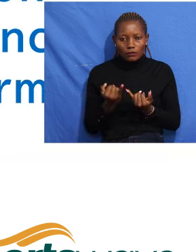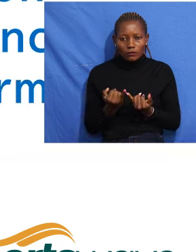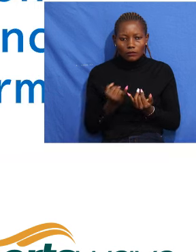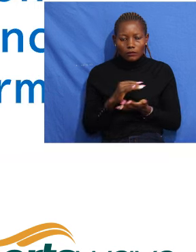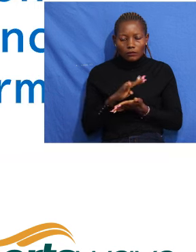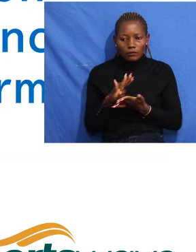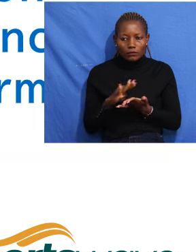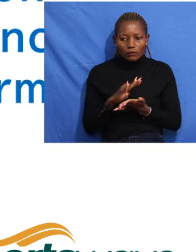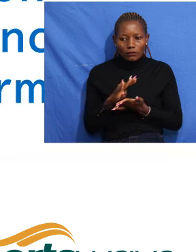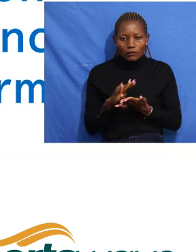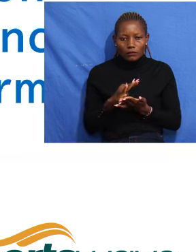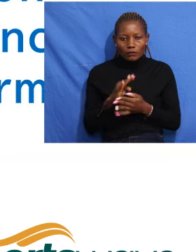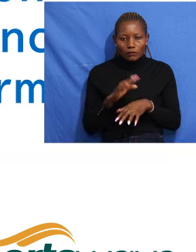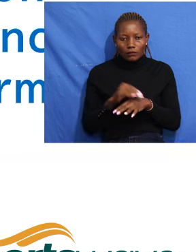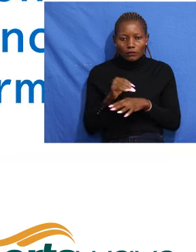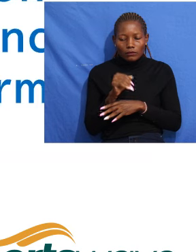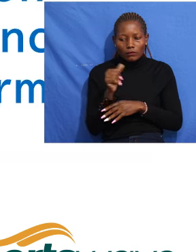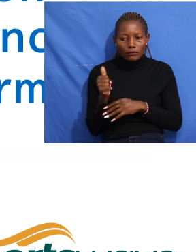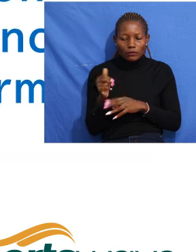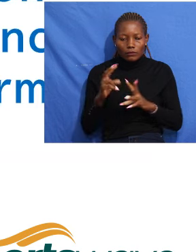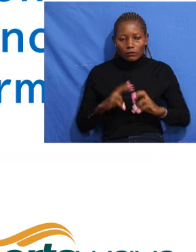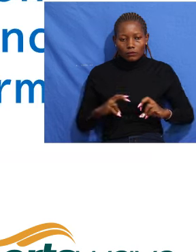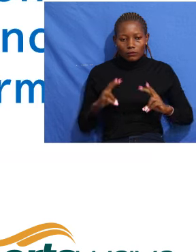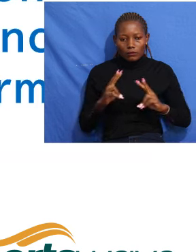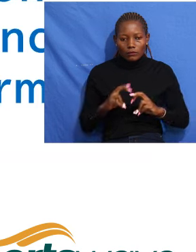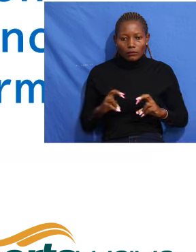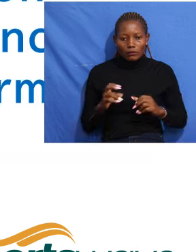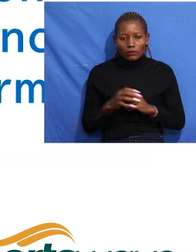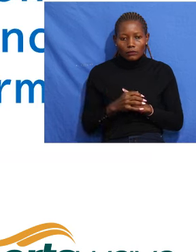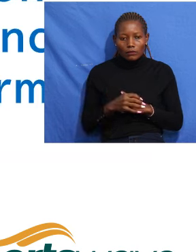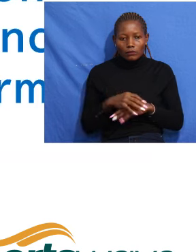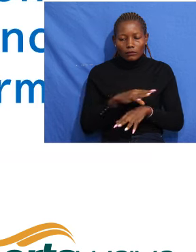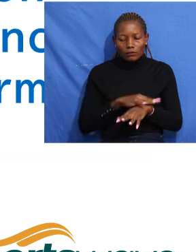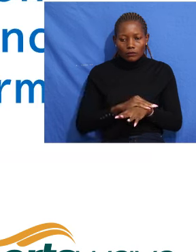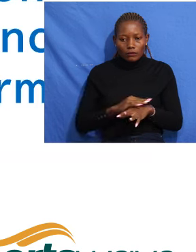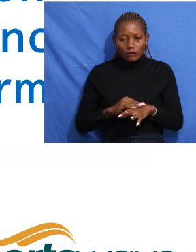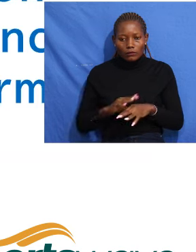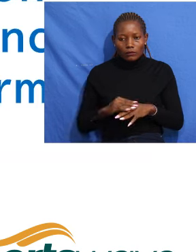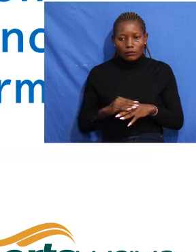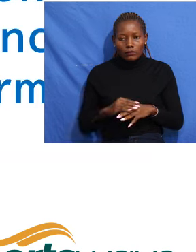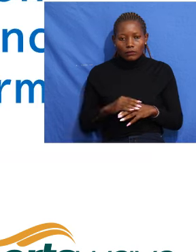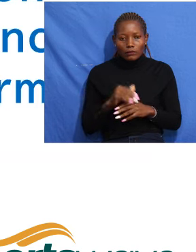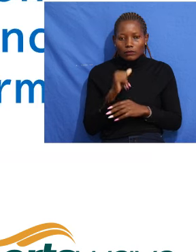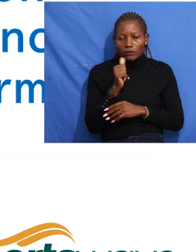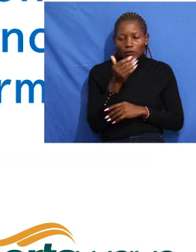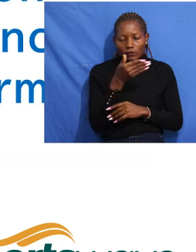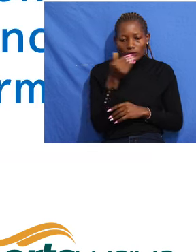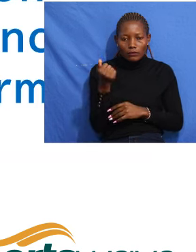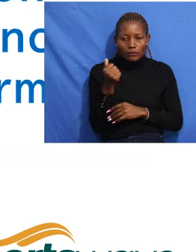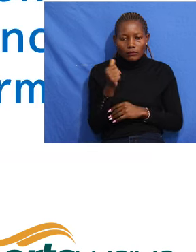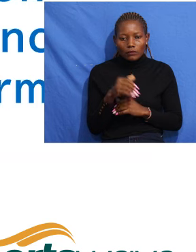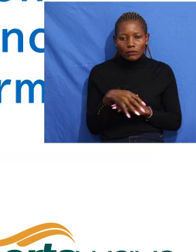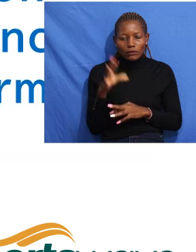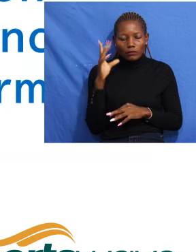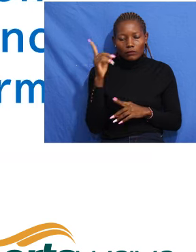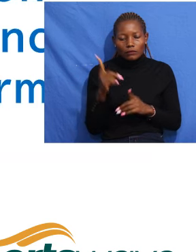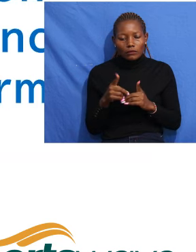based on the previous researches, massages are not the first choice for the